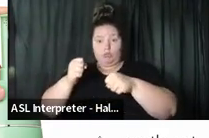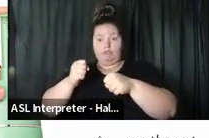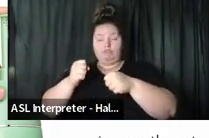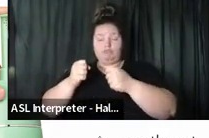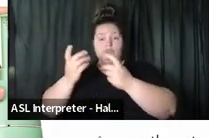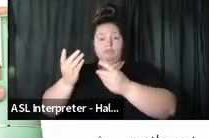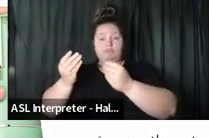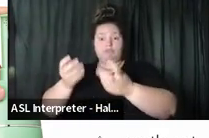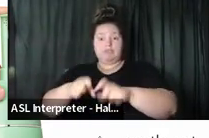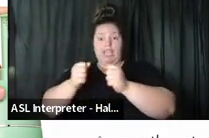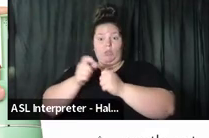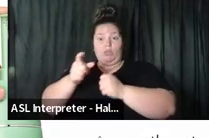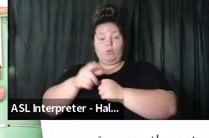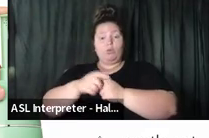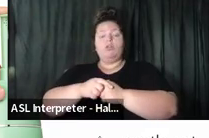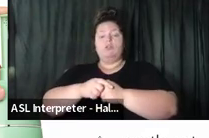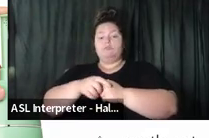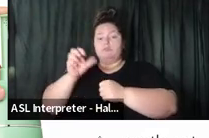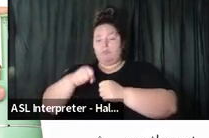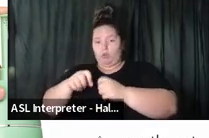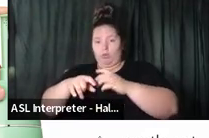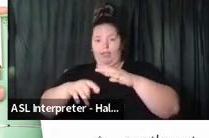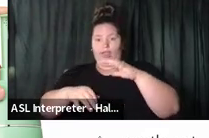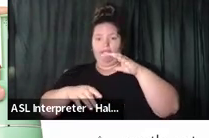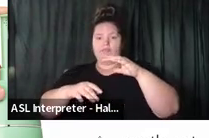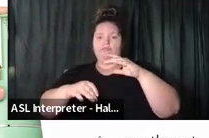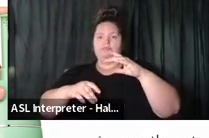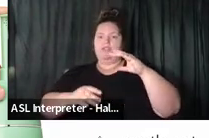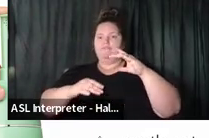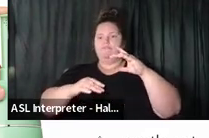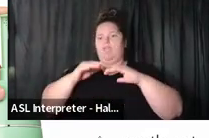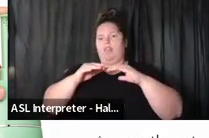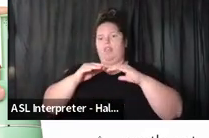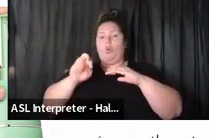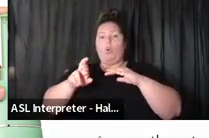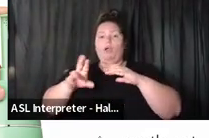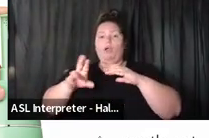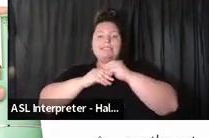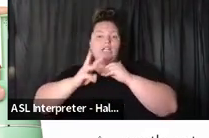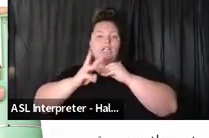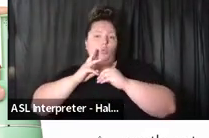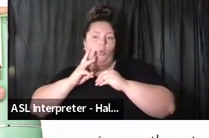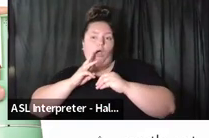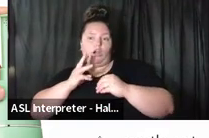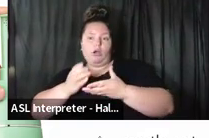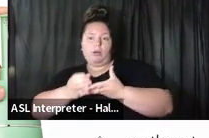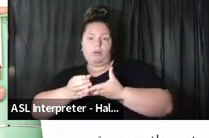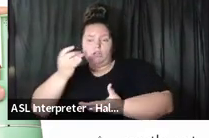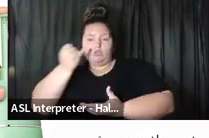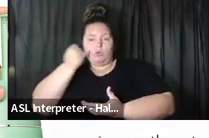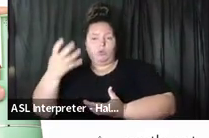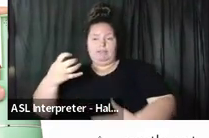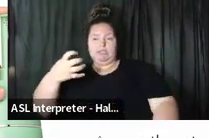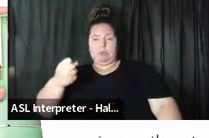reservoir or put a water bottle attached to it, and you just have to press a button. So if the squeezing would be something difficult, that is a